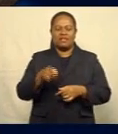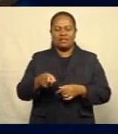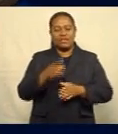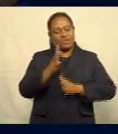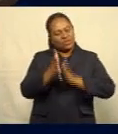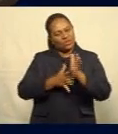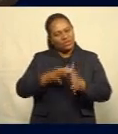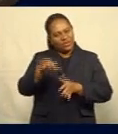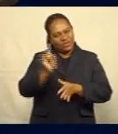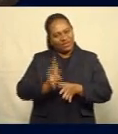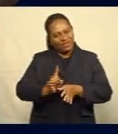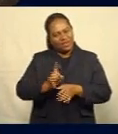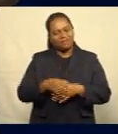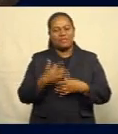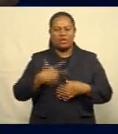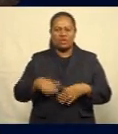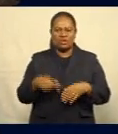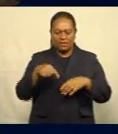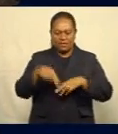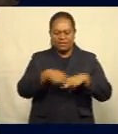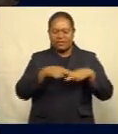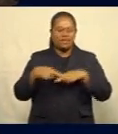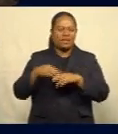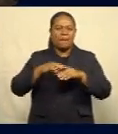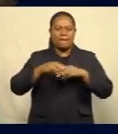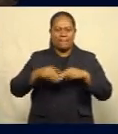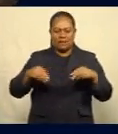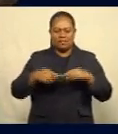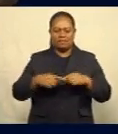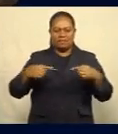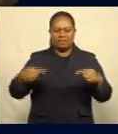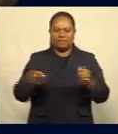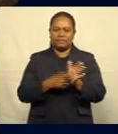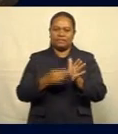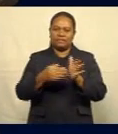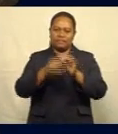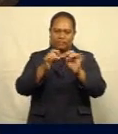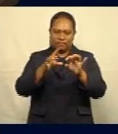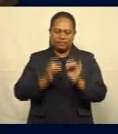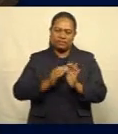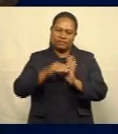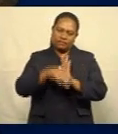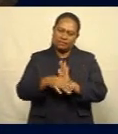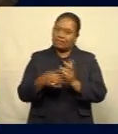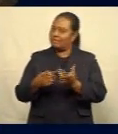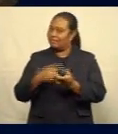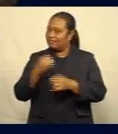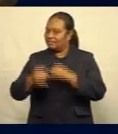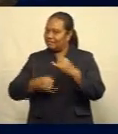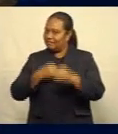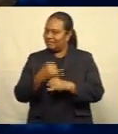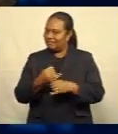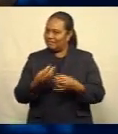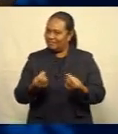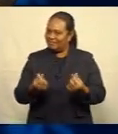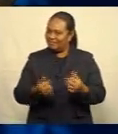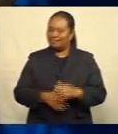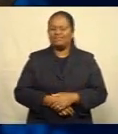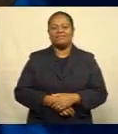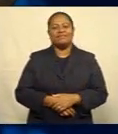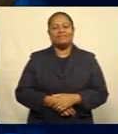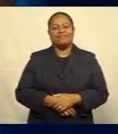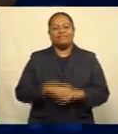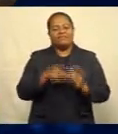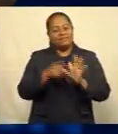today, as the Sangamoli rose versus the Aussie and Kiwi dollars, while it fell against the other international currencies we cover. Prices